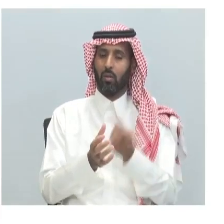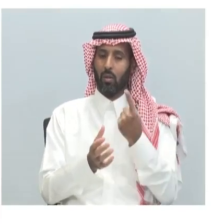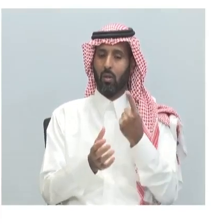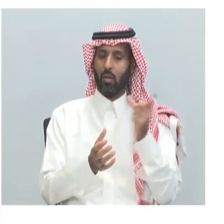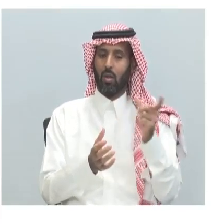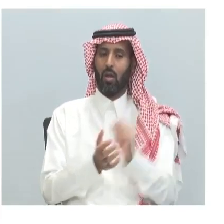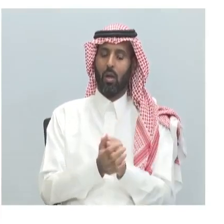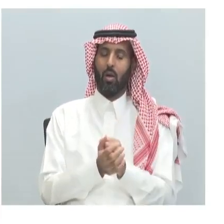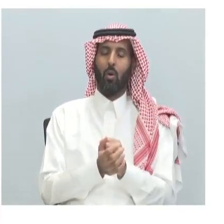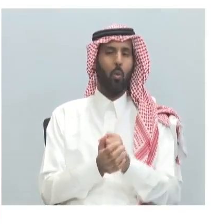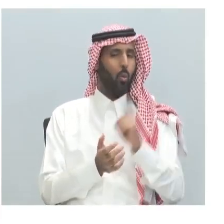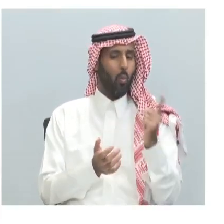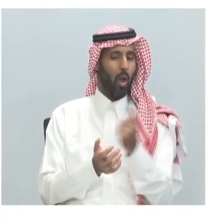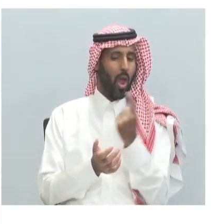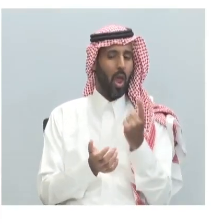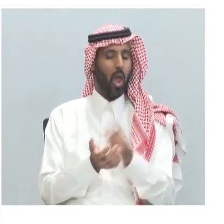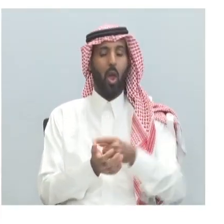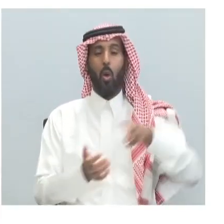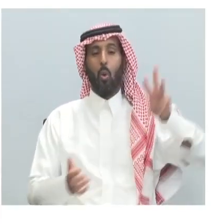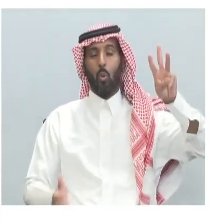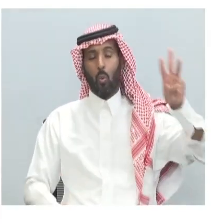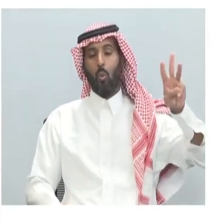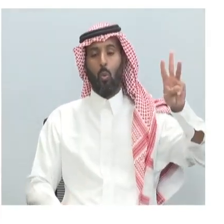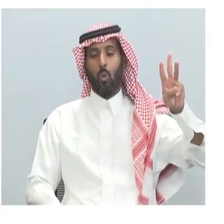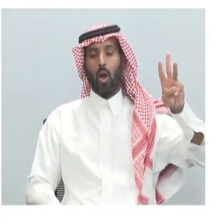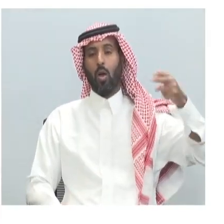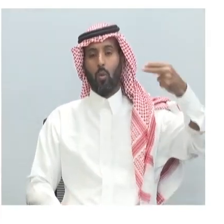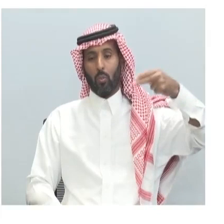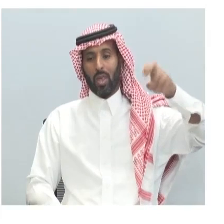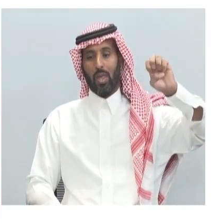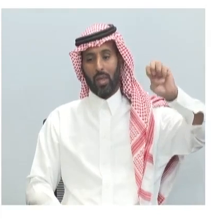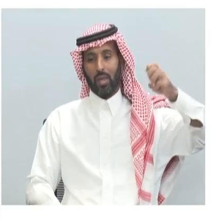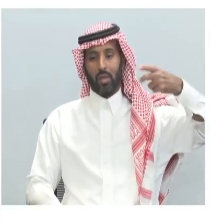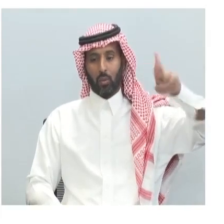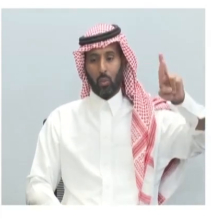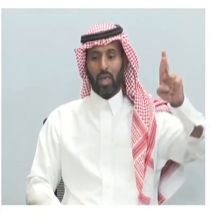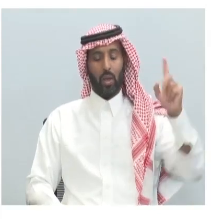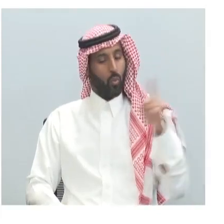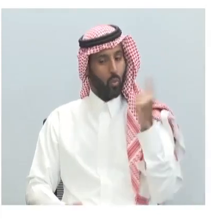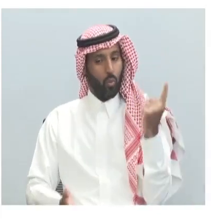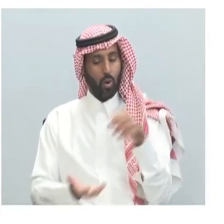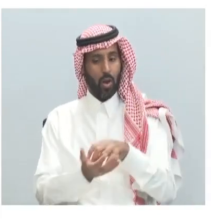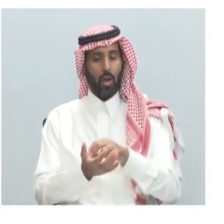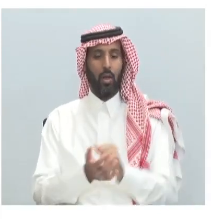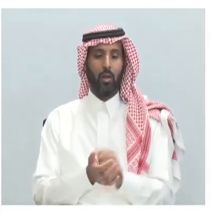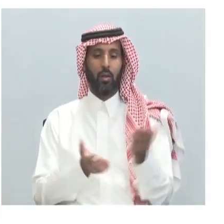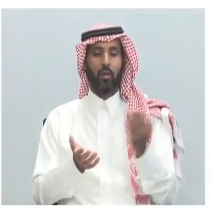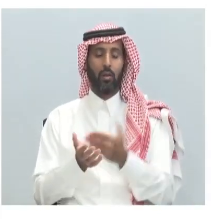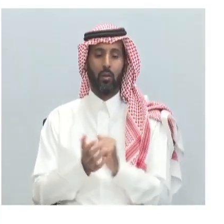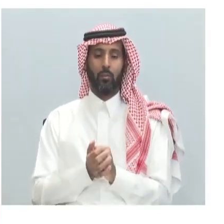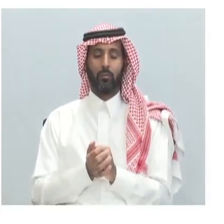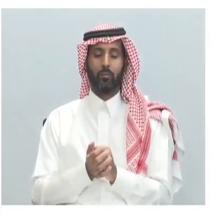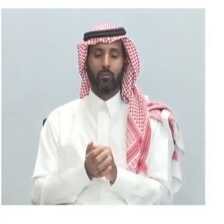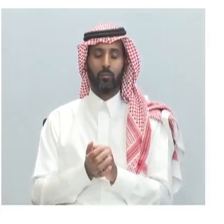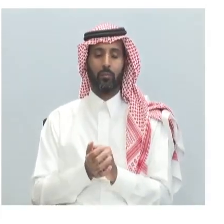this word, R-W-E-H-E. What is this word? It's where, excellent, where. So we have